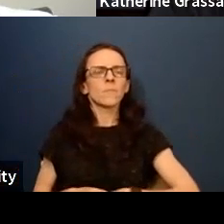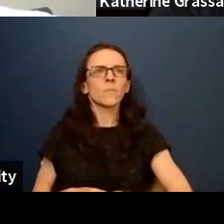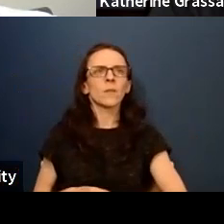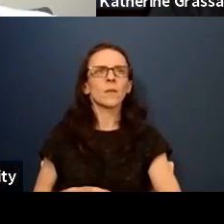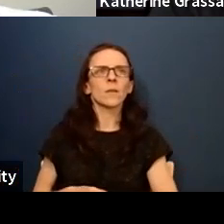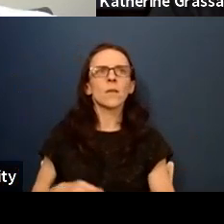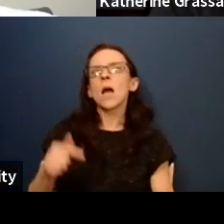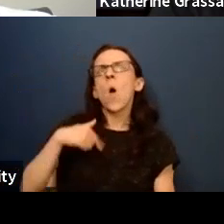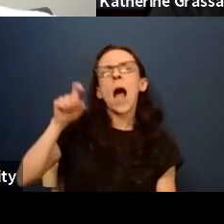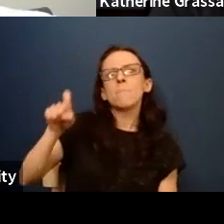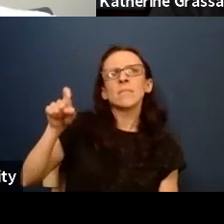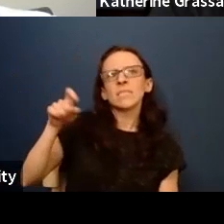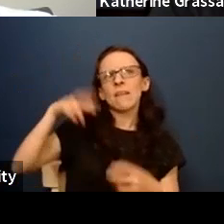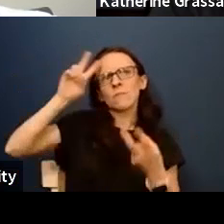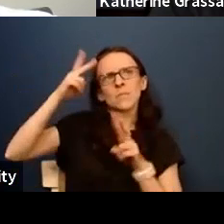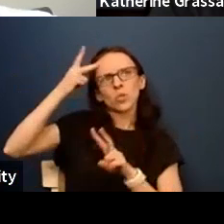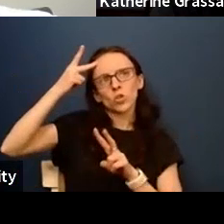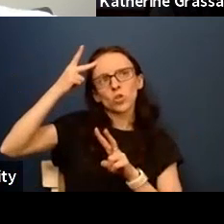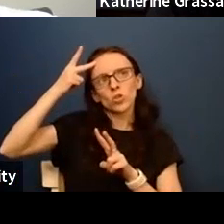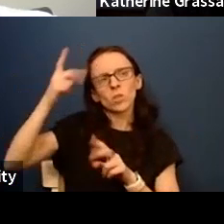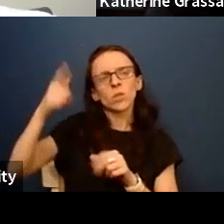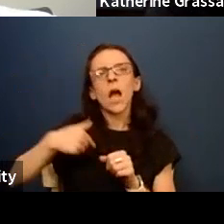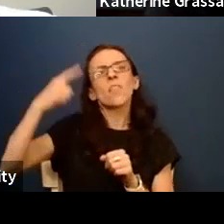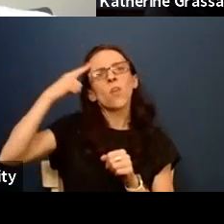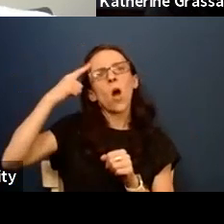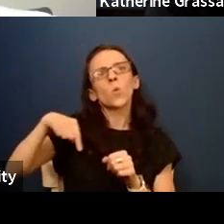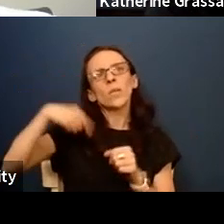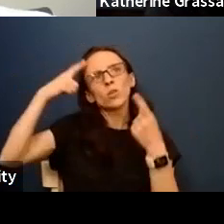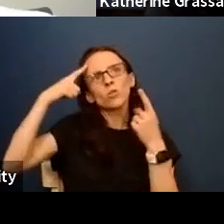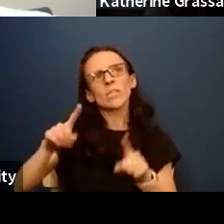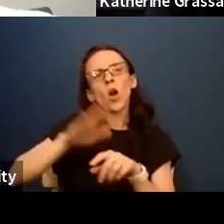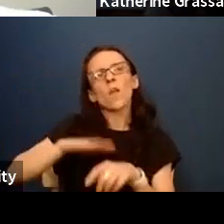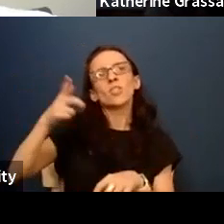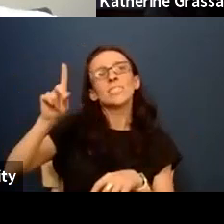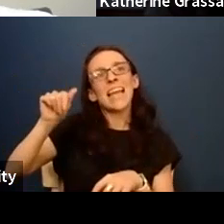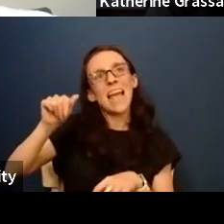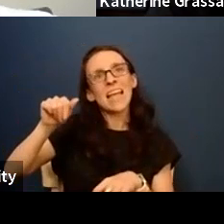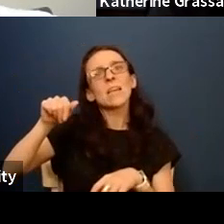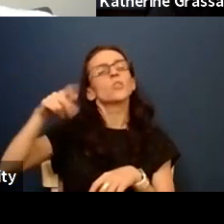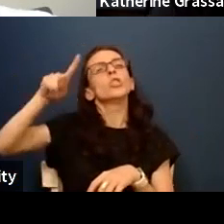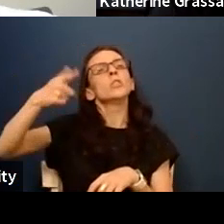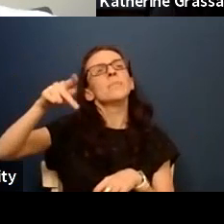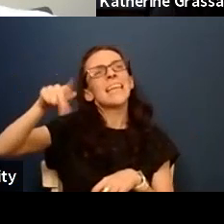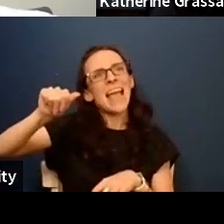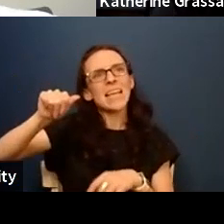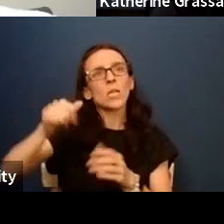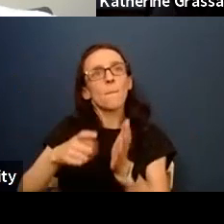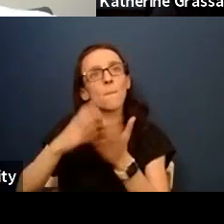I must have misunderstood then, because I thought we were agreeing upon the GPA component, but I didn't realize that was the sole